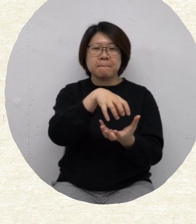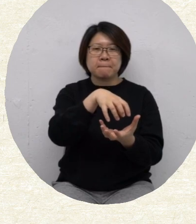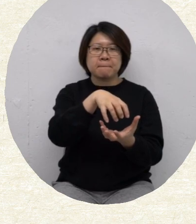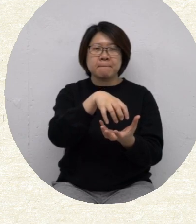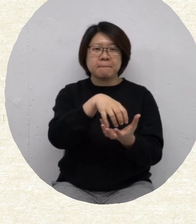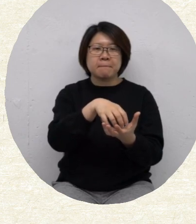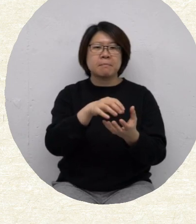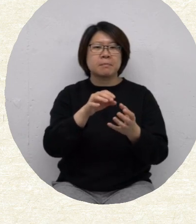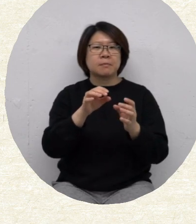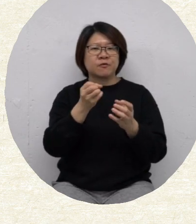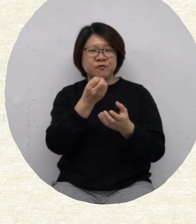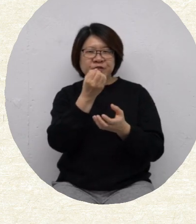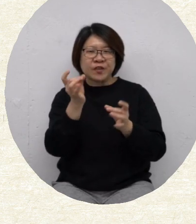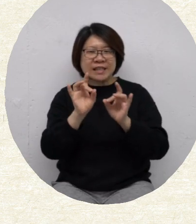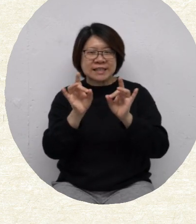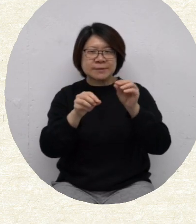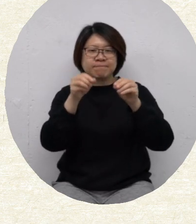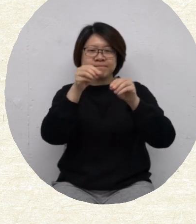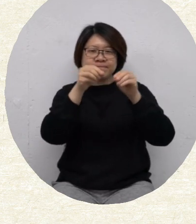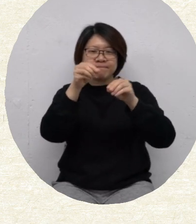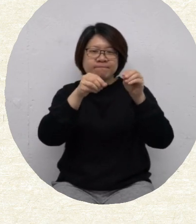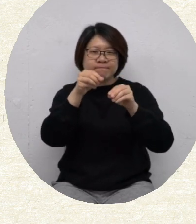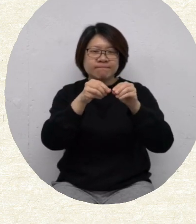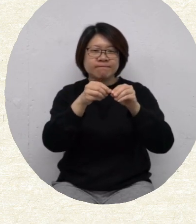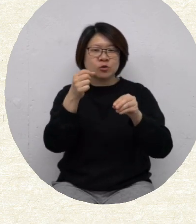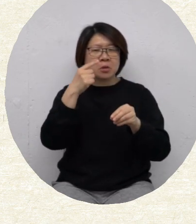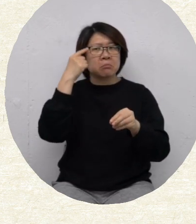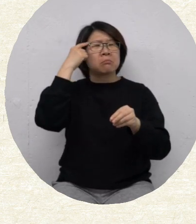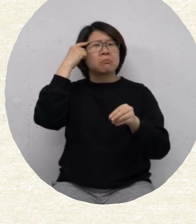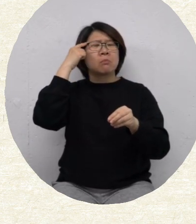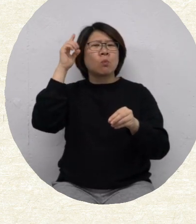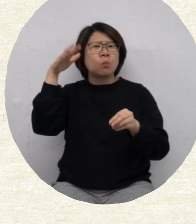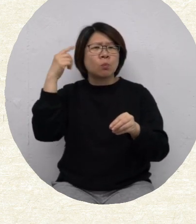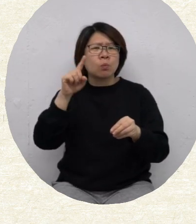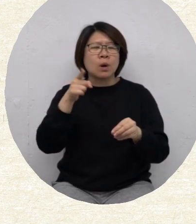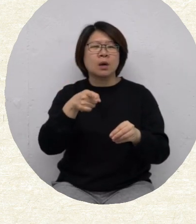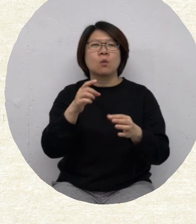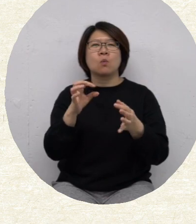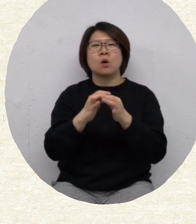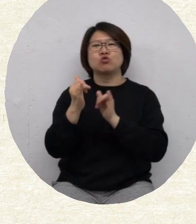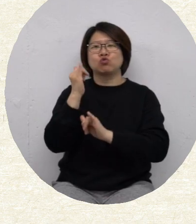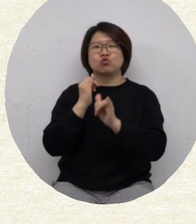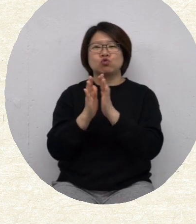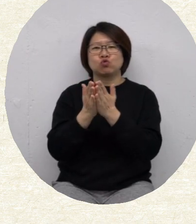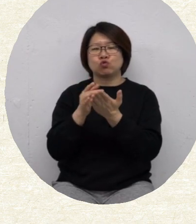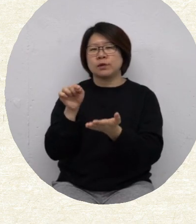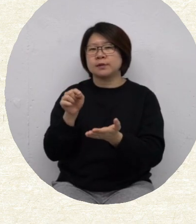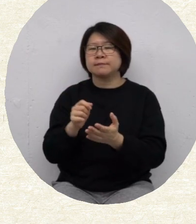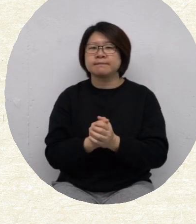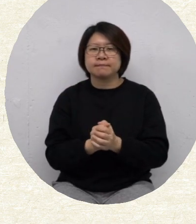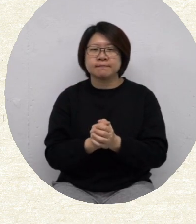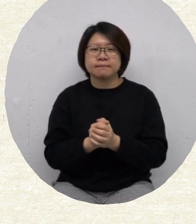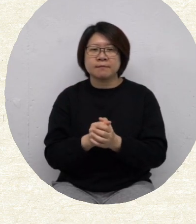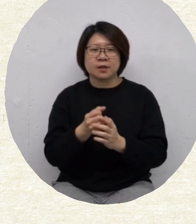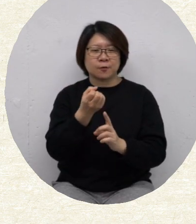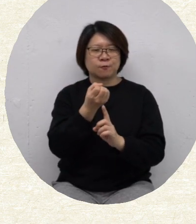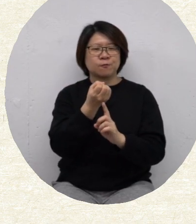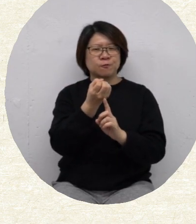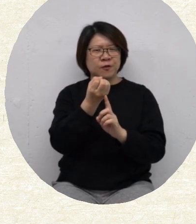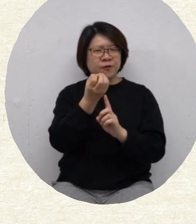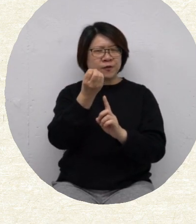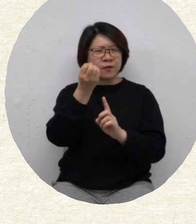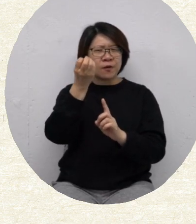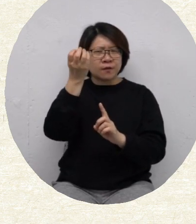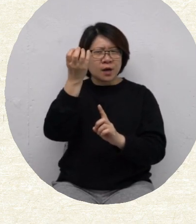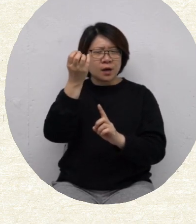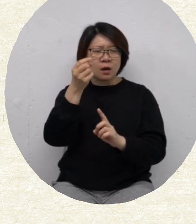The ceramic pieces are arranged on custom-made tables that act as pedestals to suggest kitchen table still